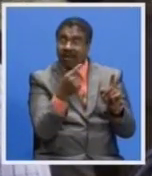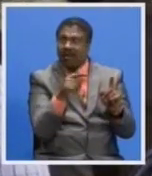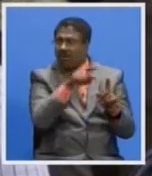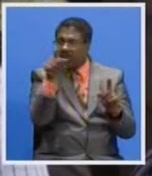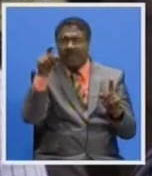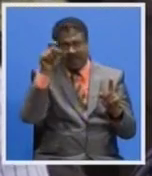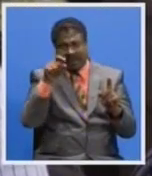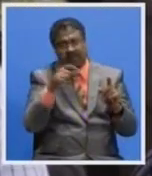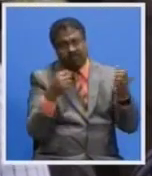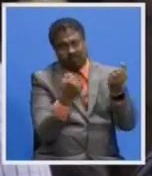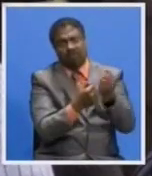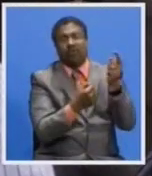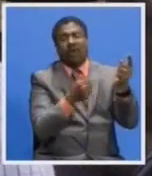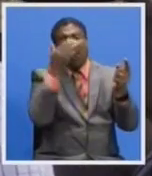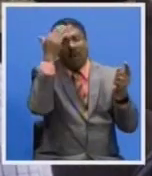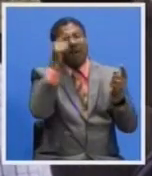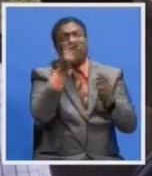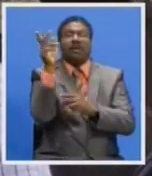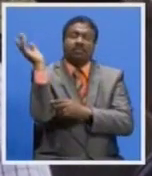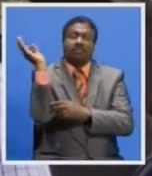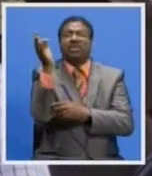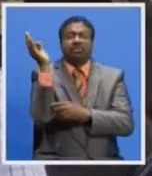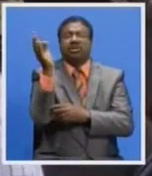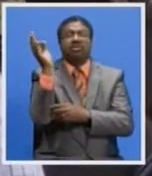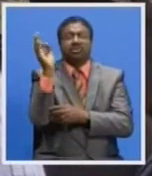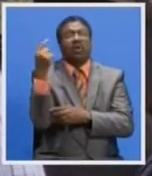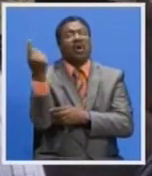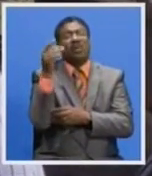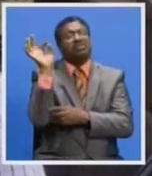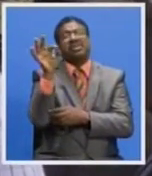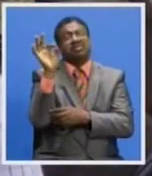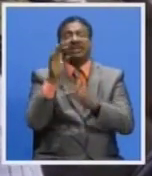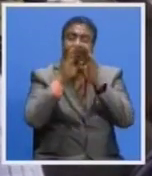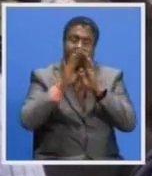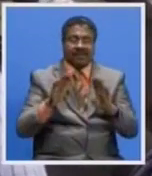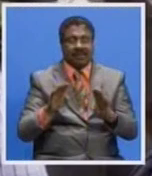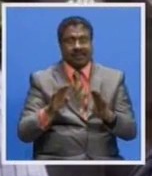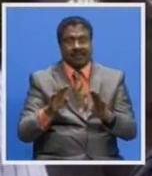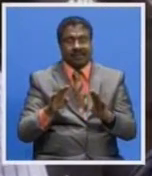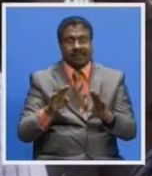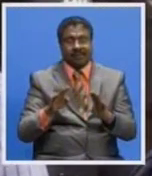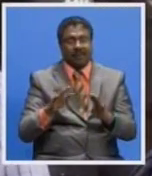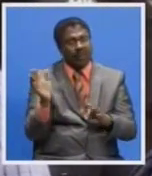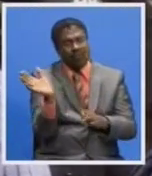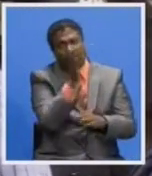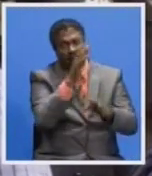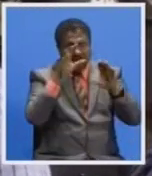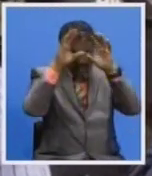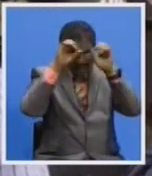preaching peace during and after elections. In the PF, would also want to highlight that the President has always